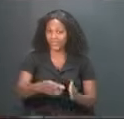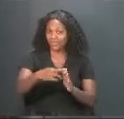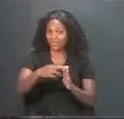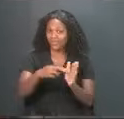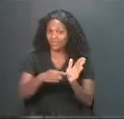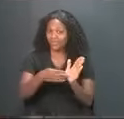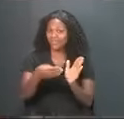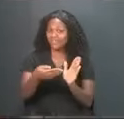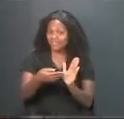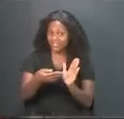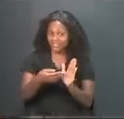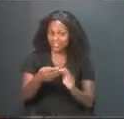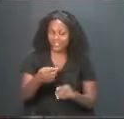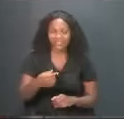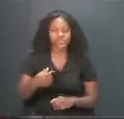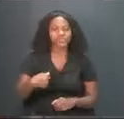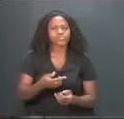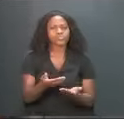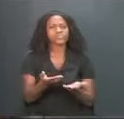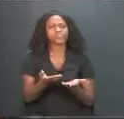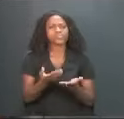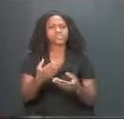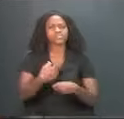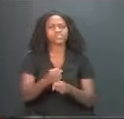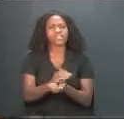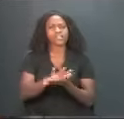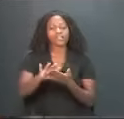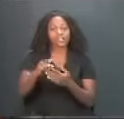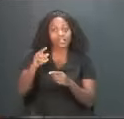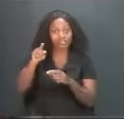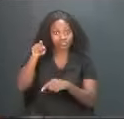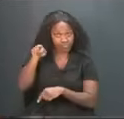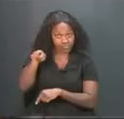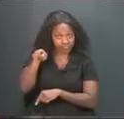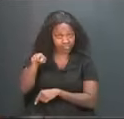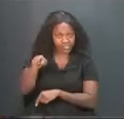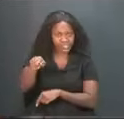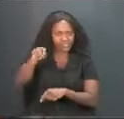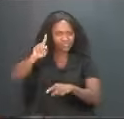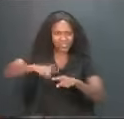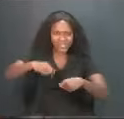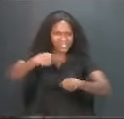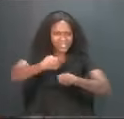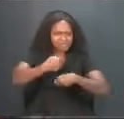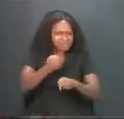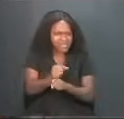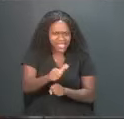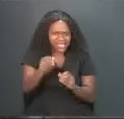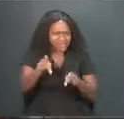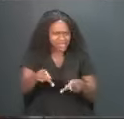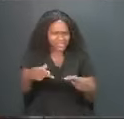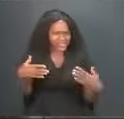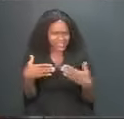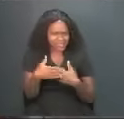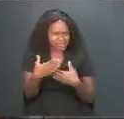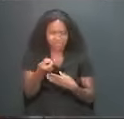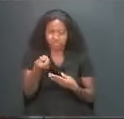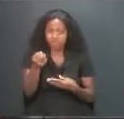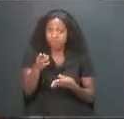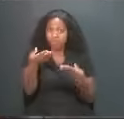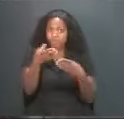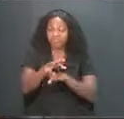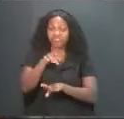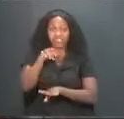records, we want to make it very clear to you that you cannot scare anybody here. Now,